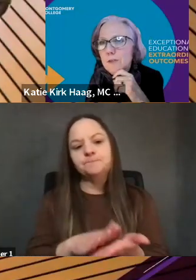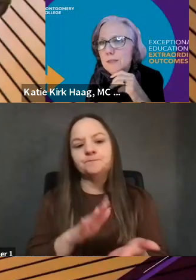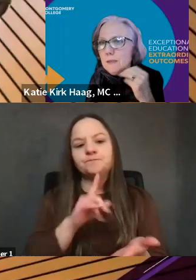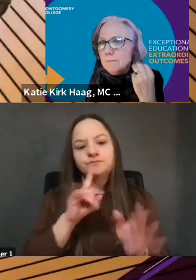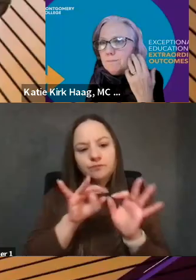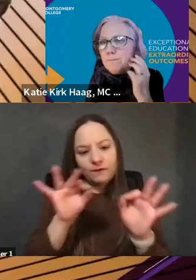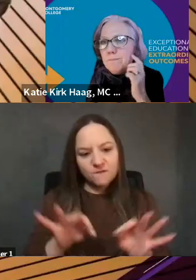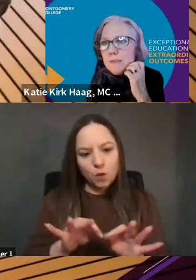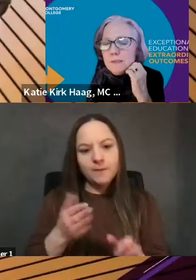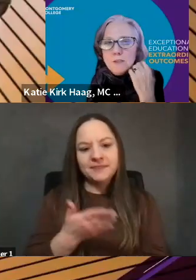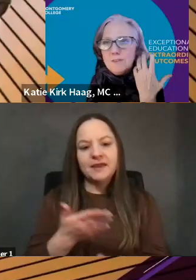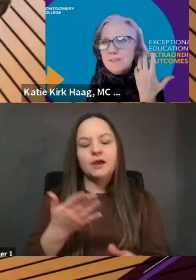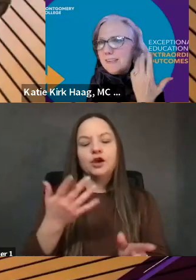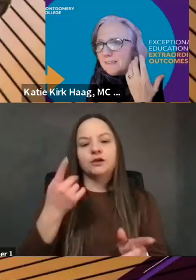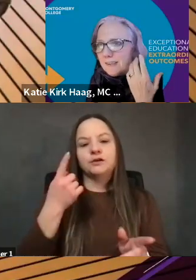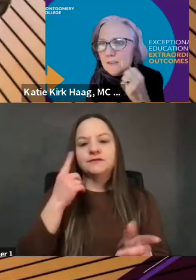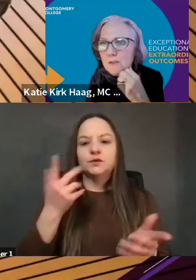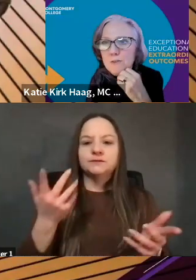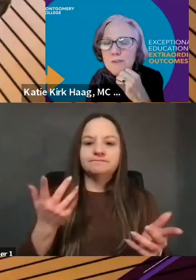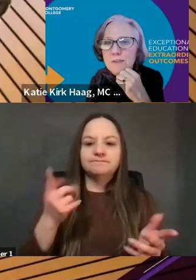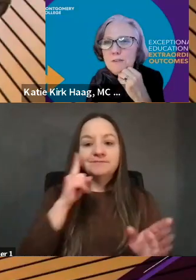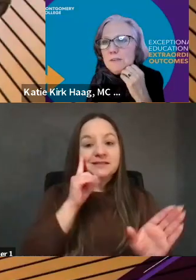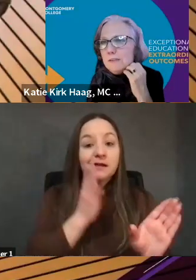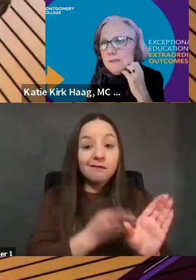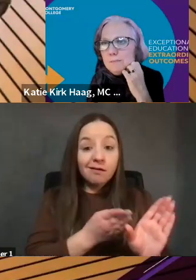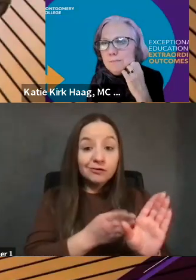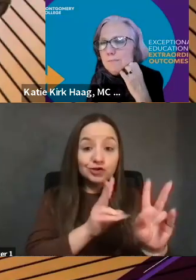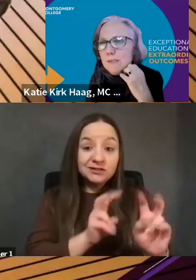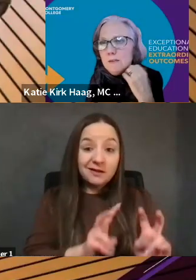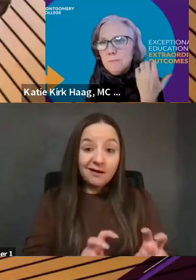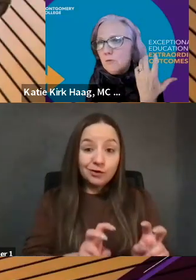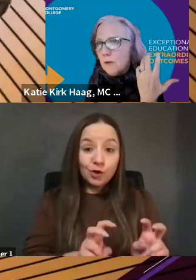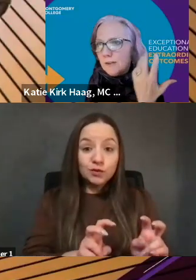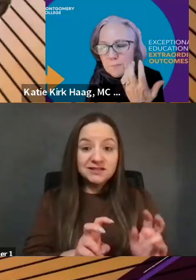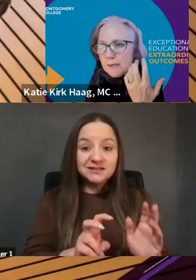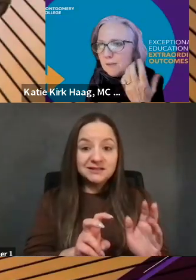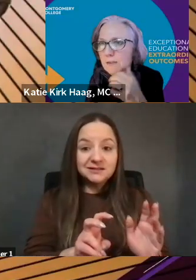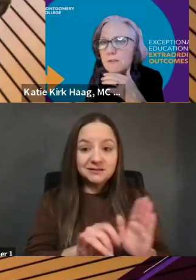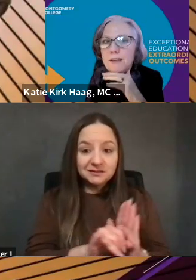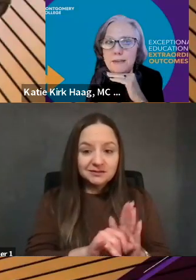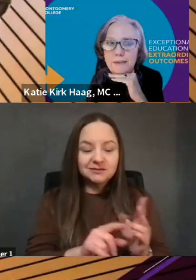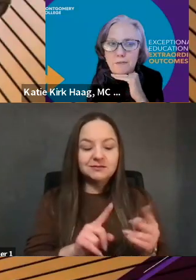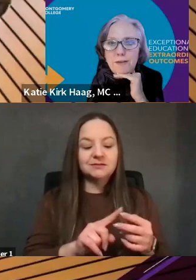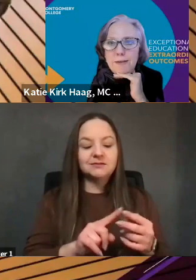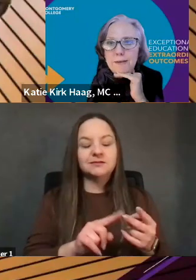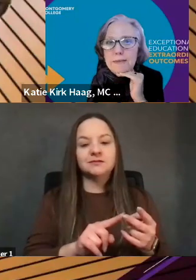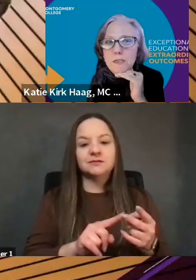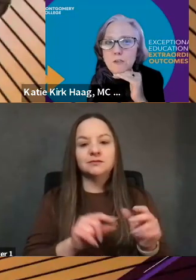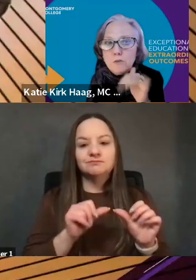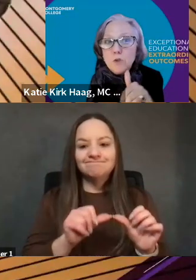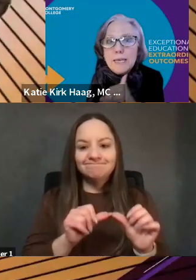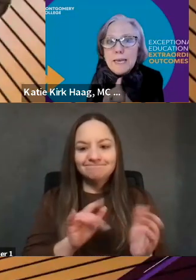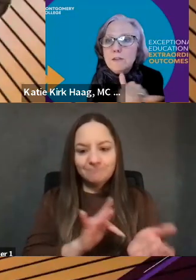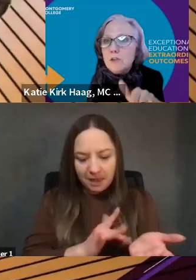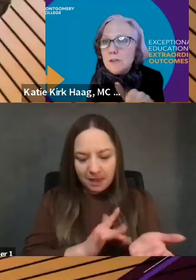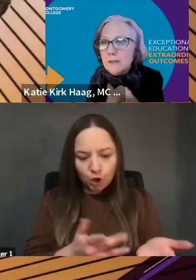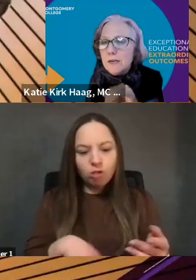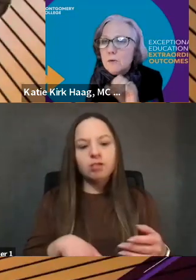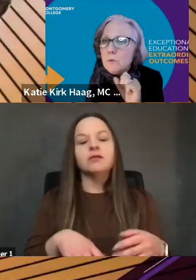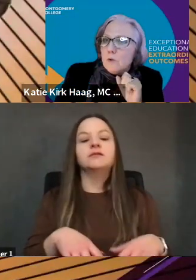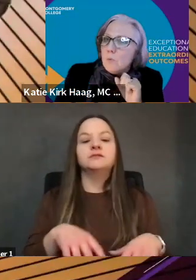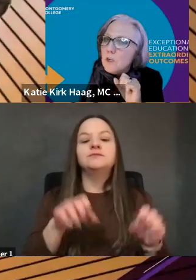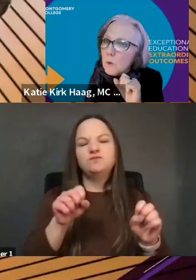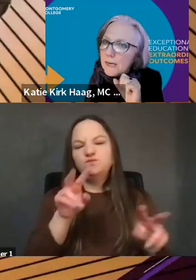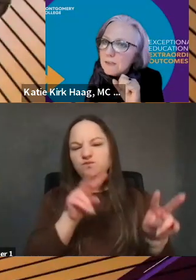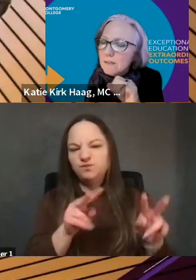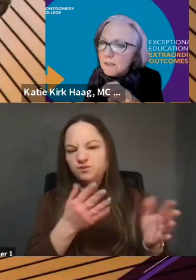there for, psych diagnosis, chronic medical, that kind of thing. So you can look on